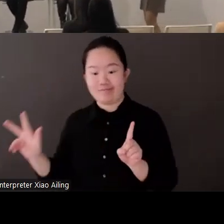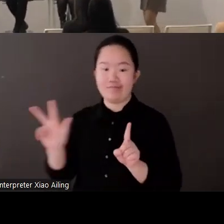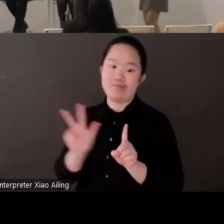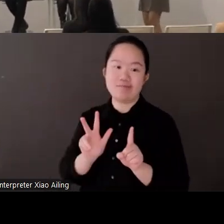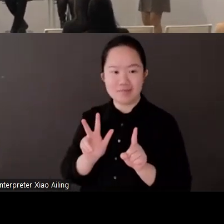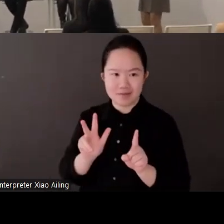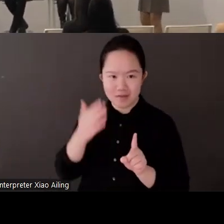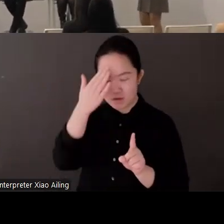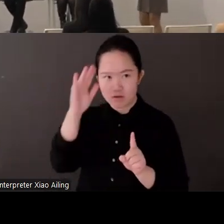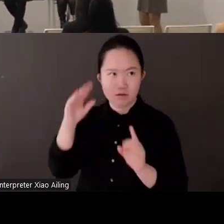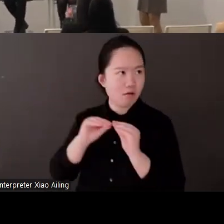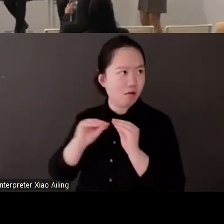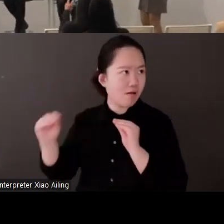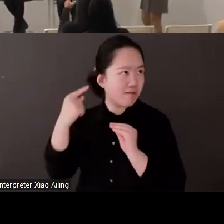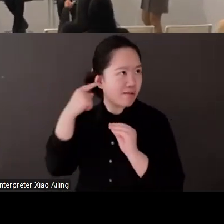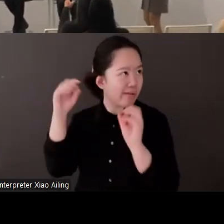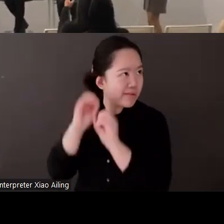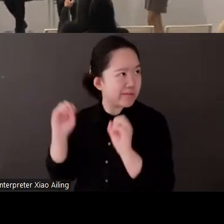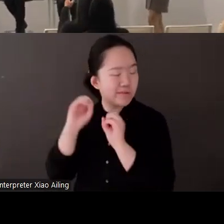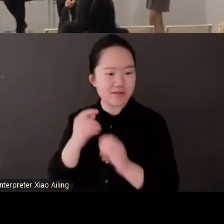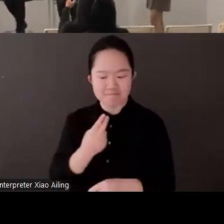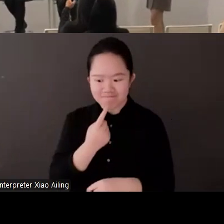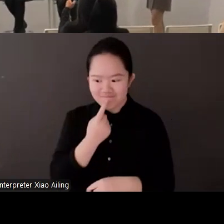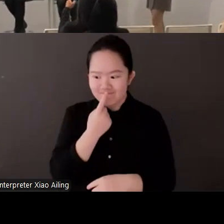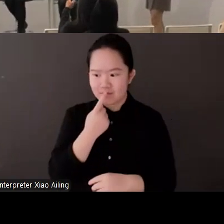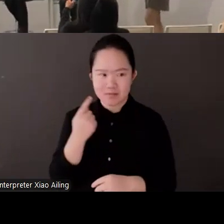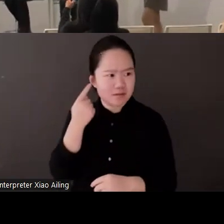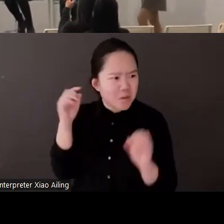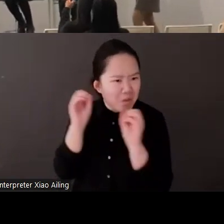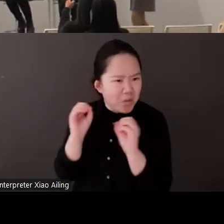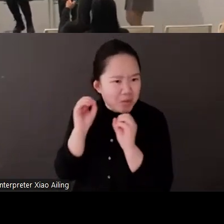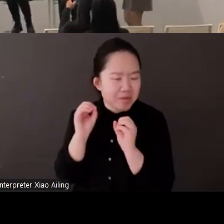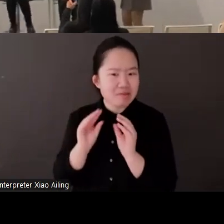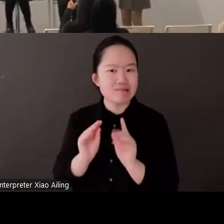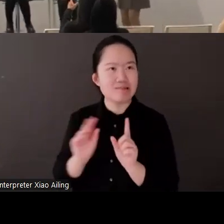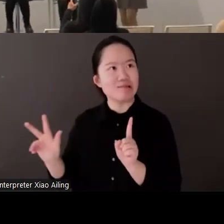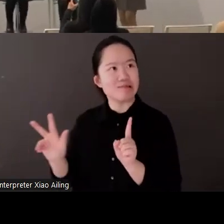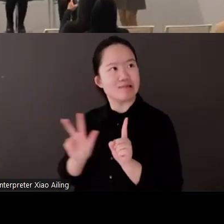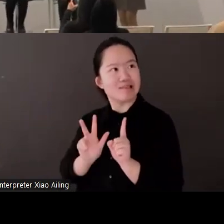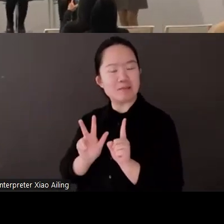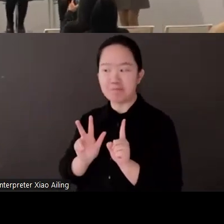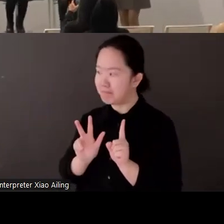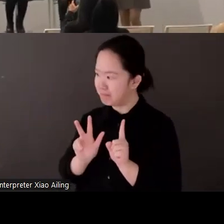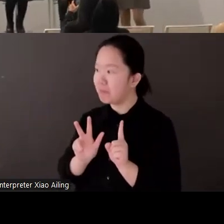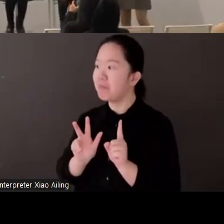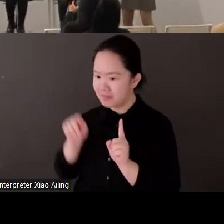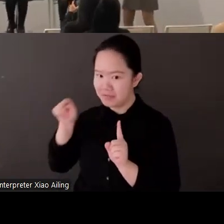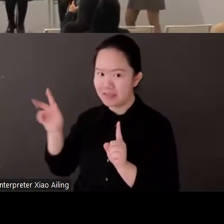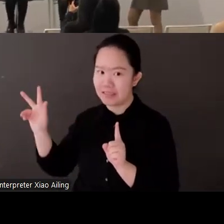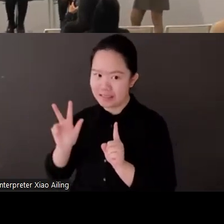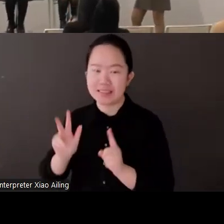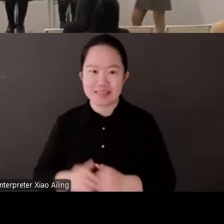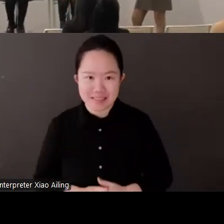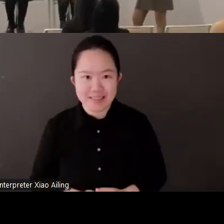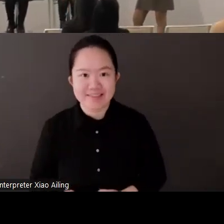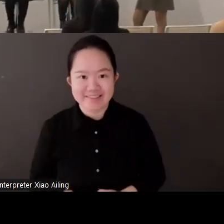breathing. Yeah, so, well, welcome all 3 of you. So we have Timo Övermark, who is the